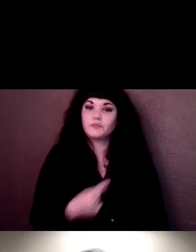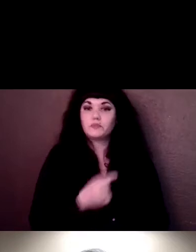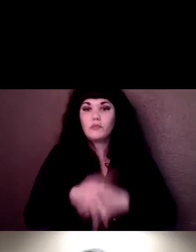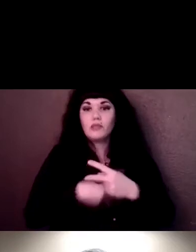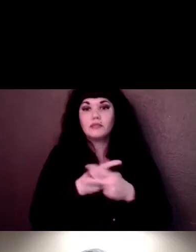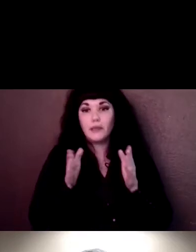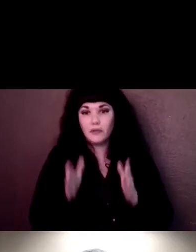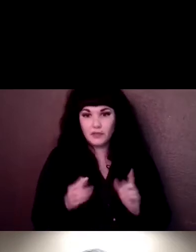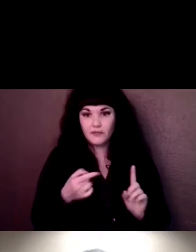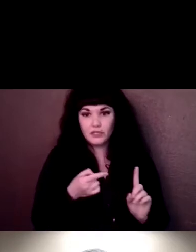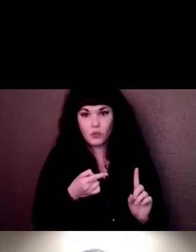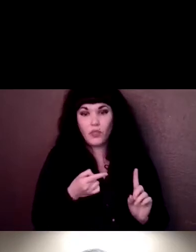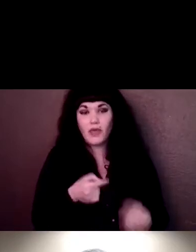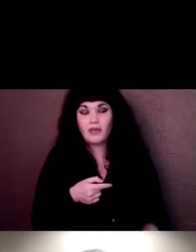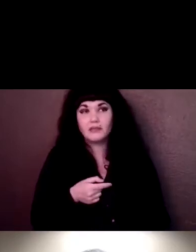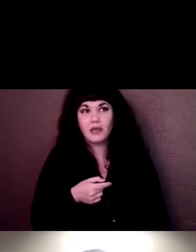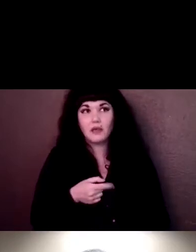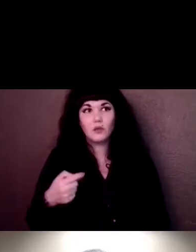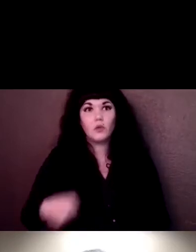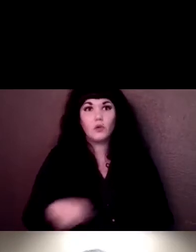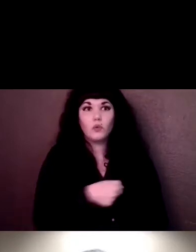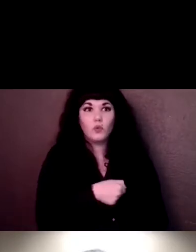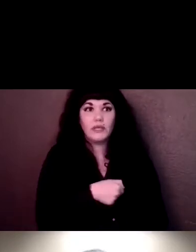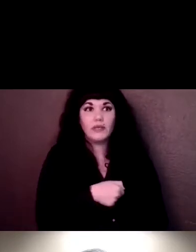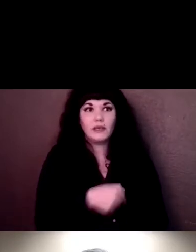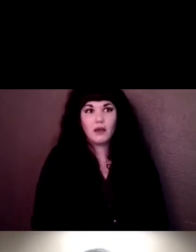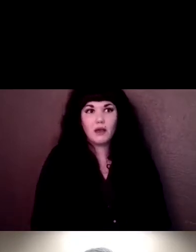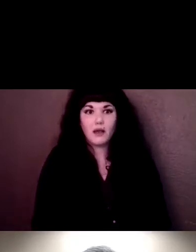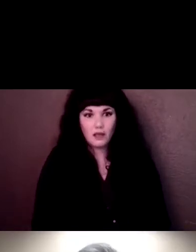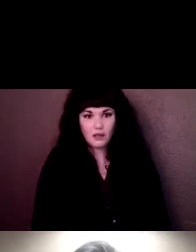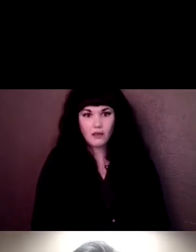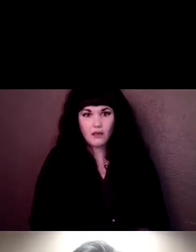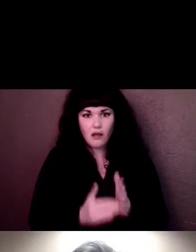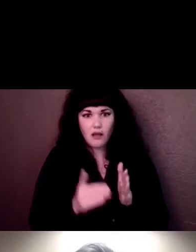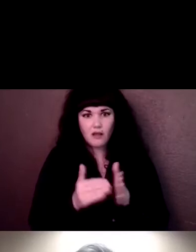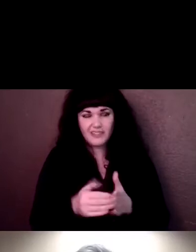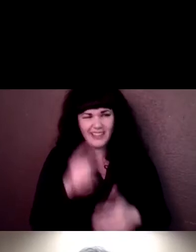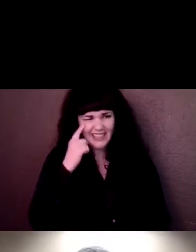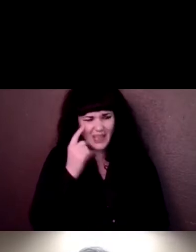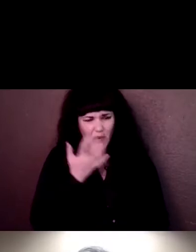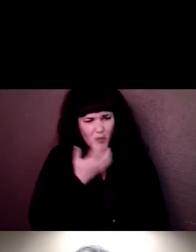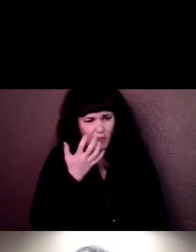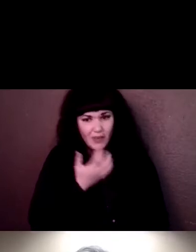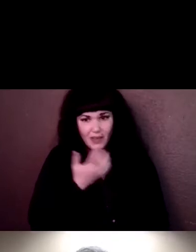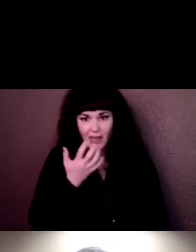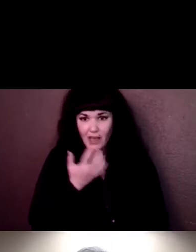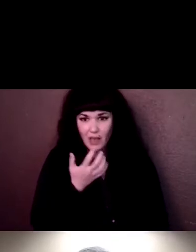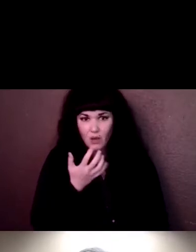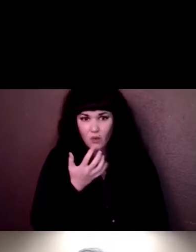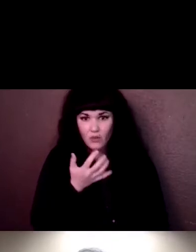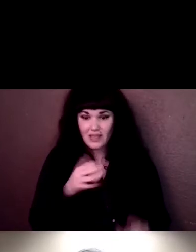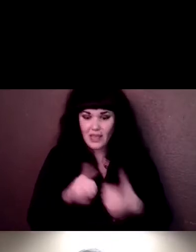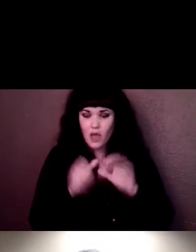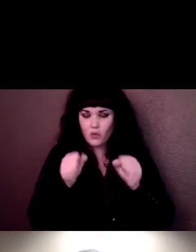individual that we often think, holy cow, how does one overcome this degree of